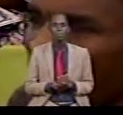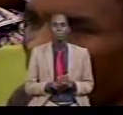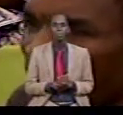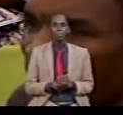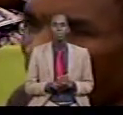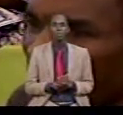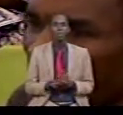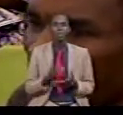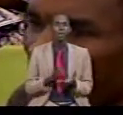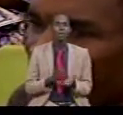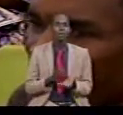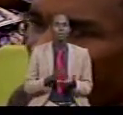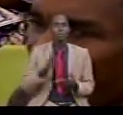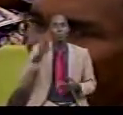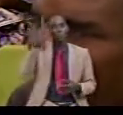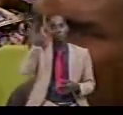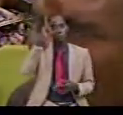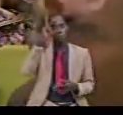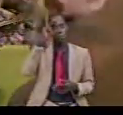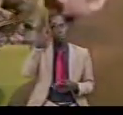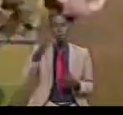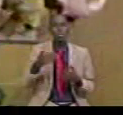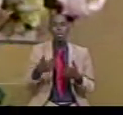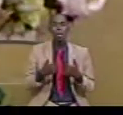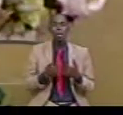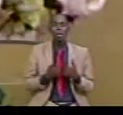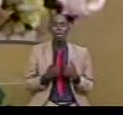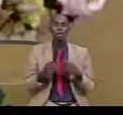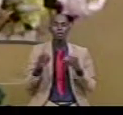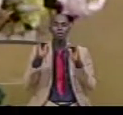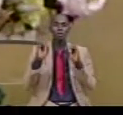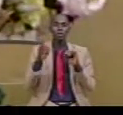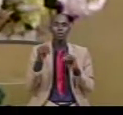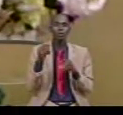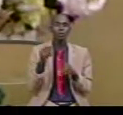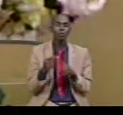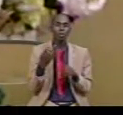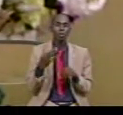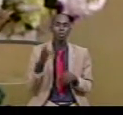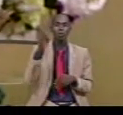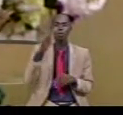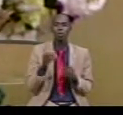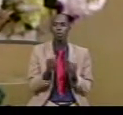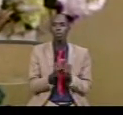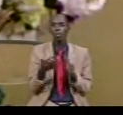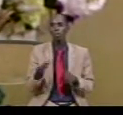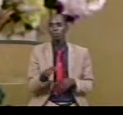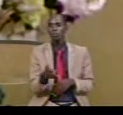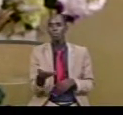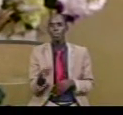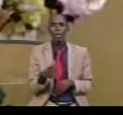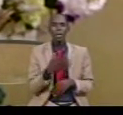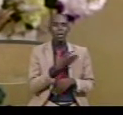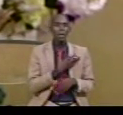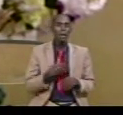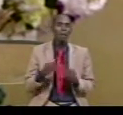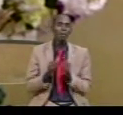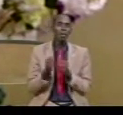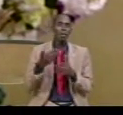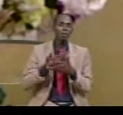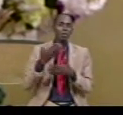Dr. Kumuyi has taught the word of God without compromise in many and far beyond